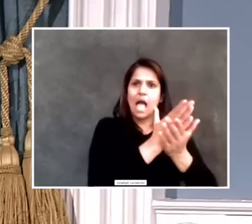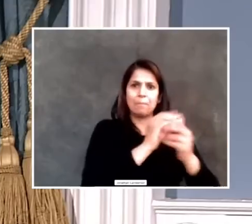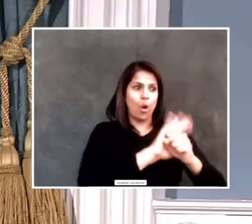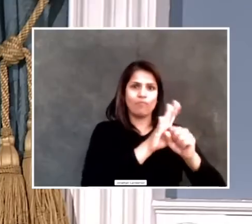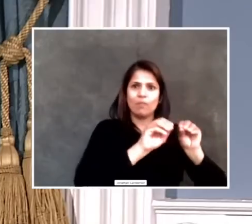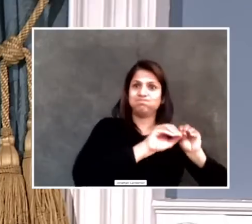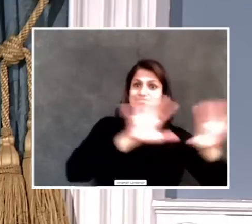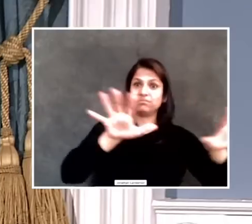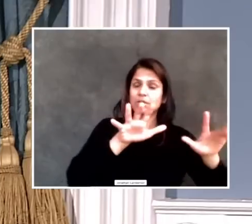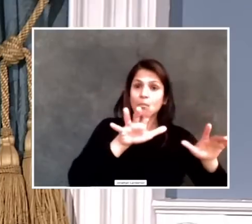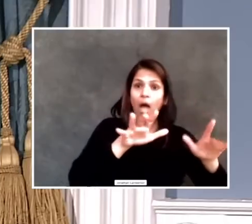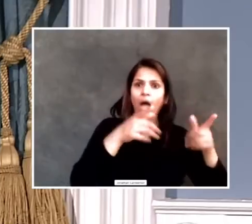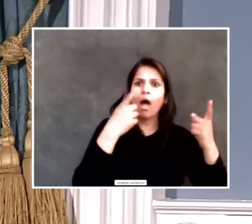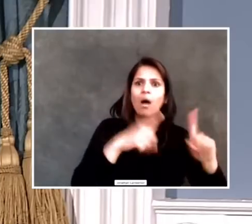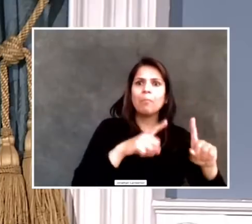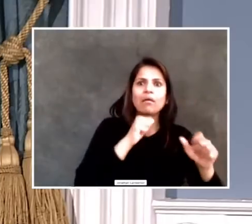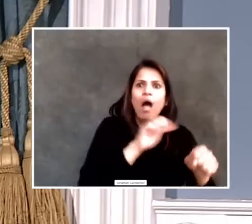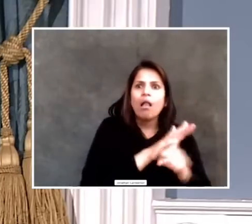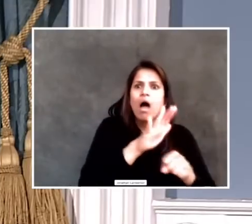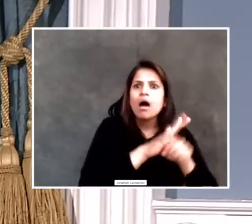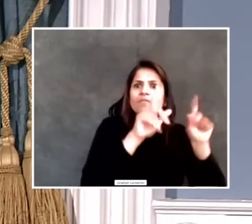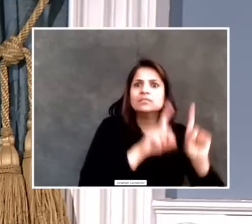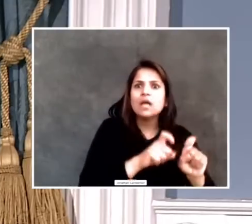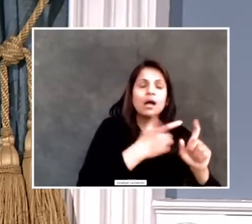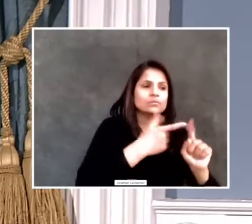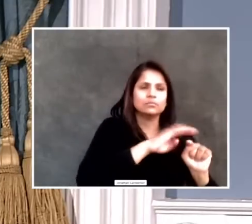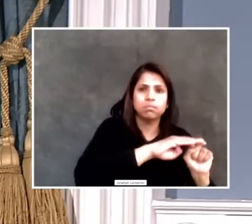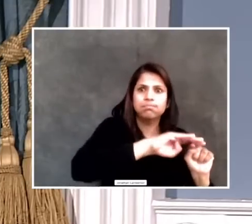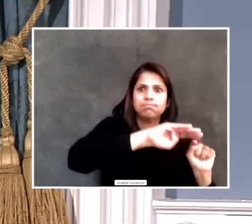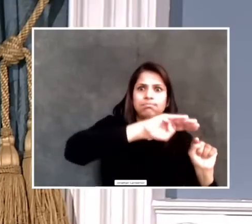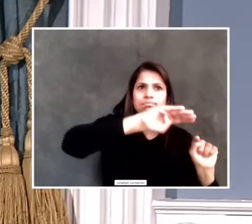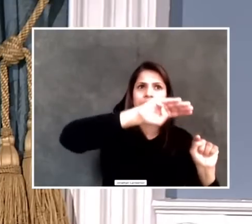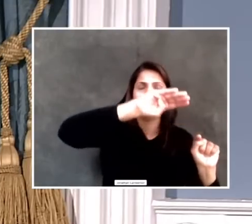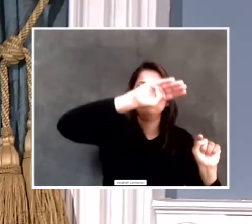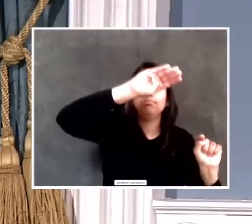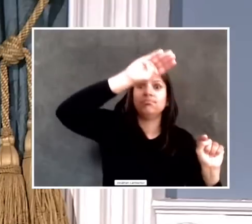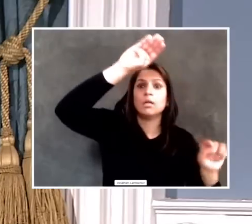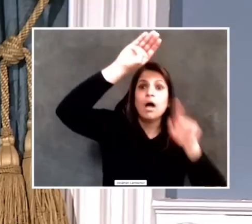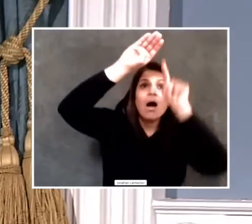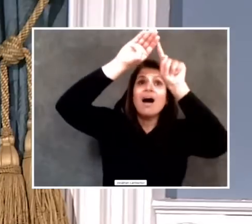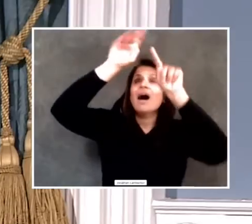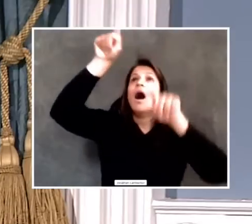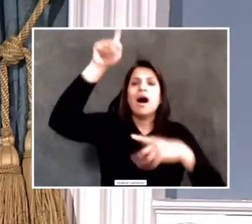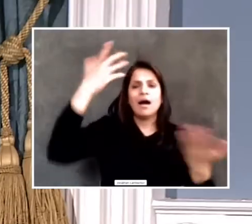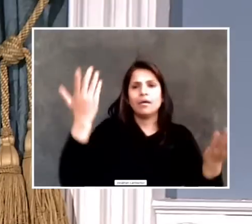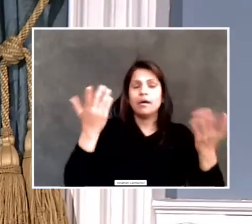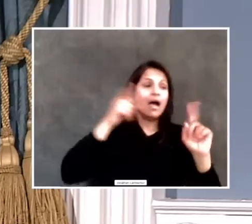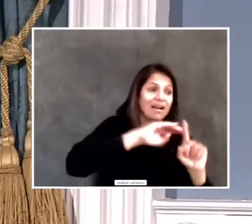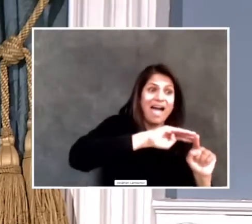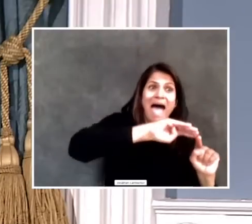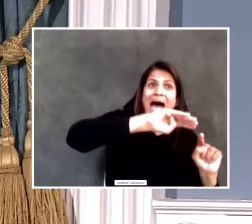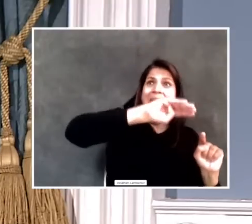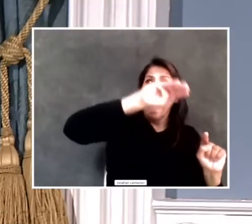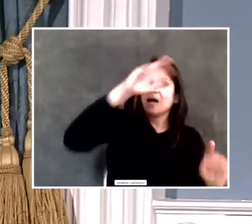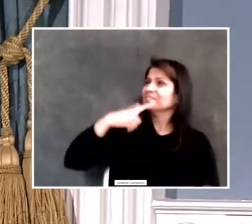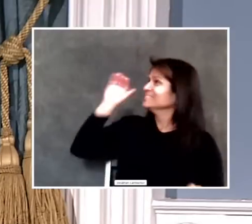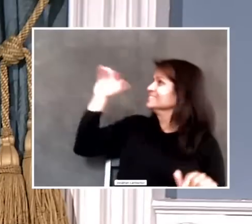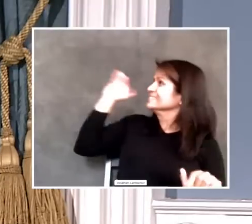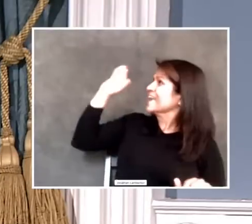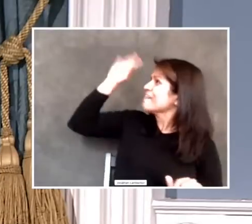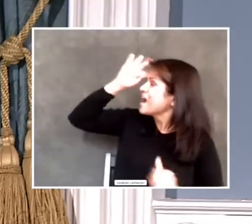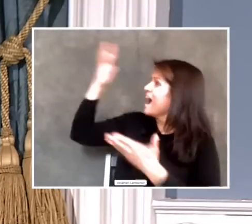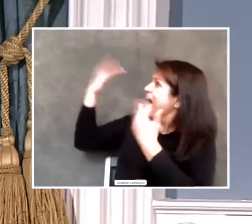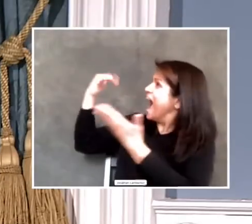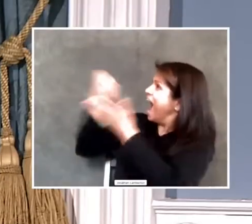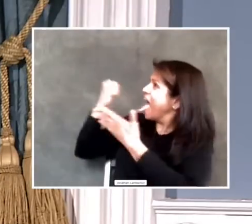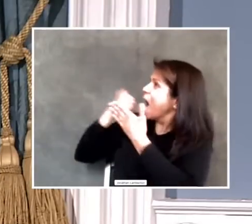having testing widely available. Strategically, again, on the big picture perspective, the utility of having large-scale